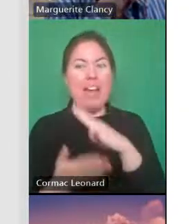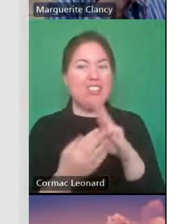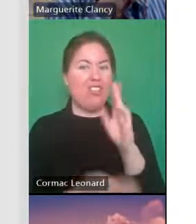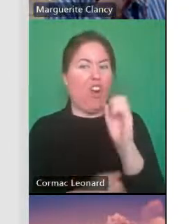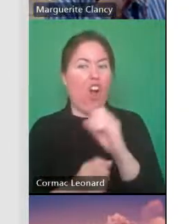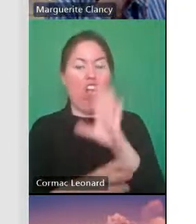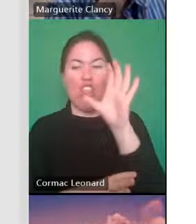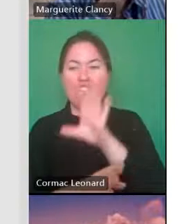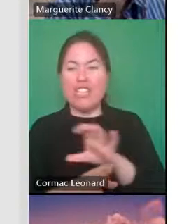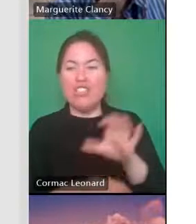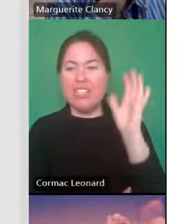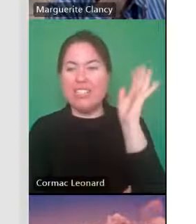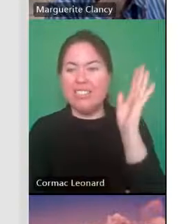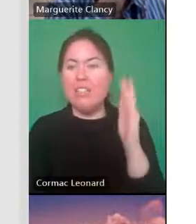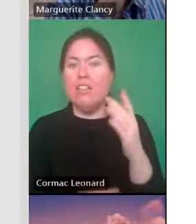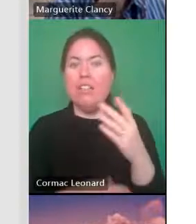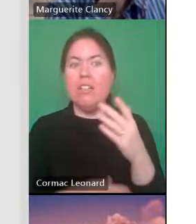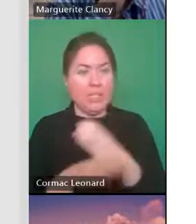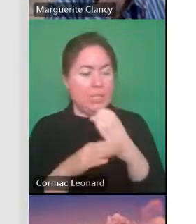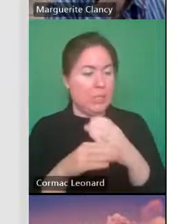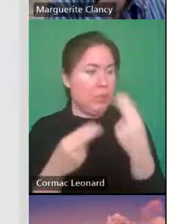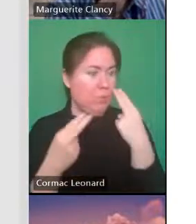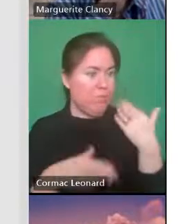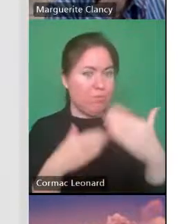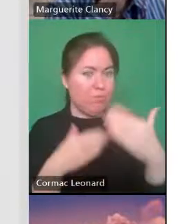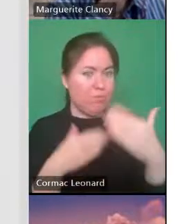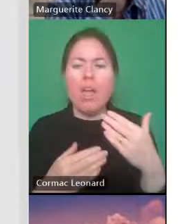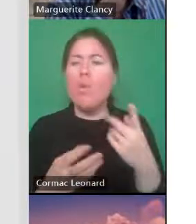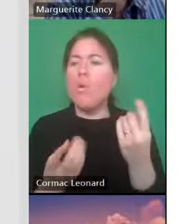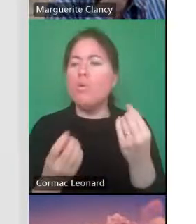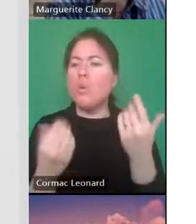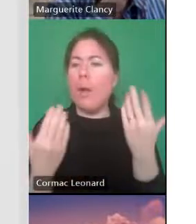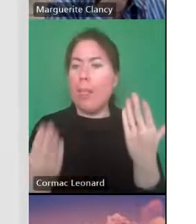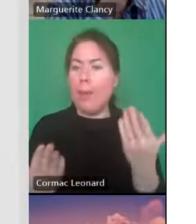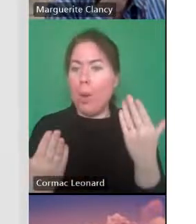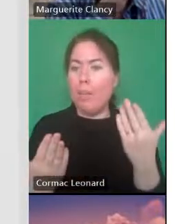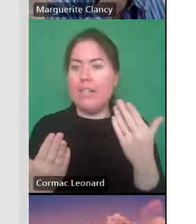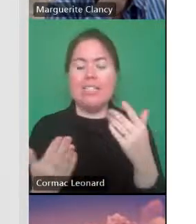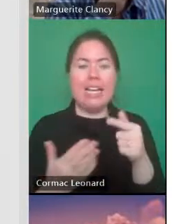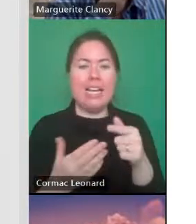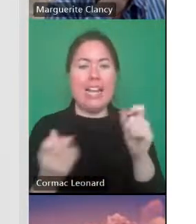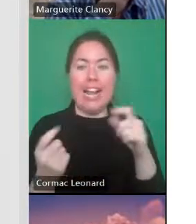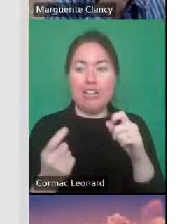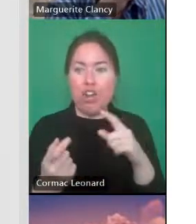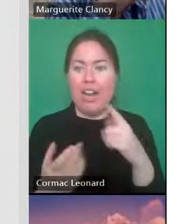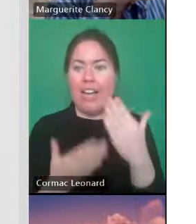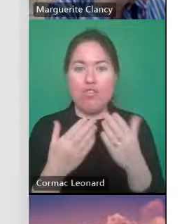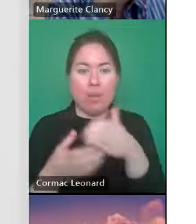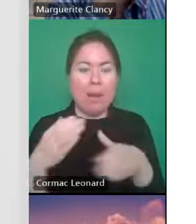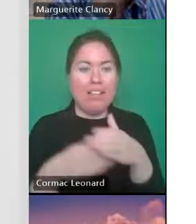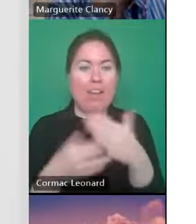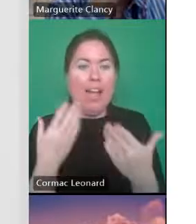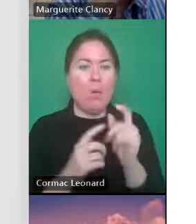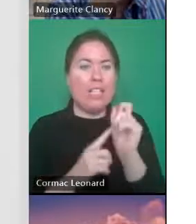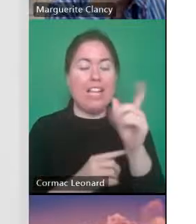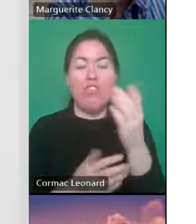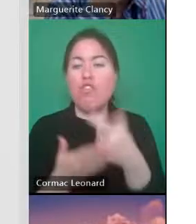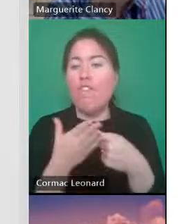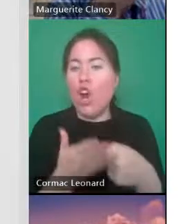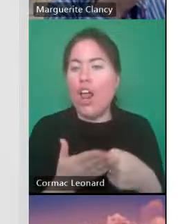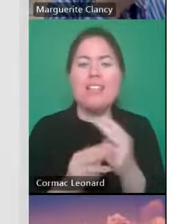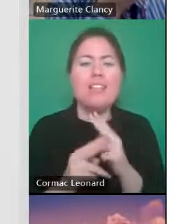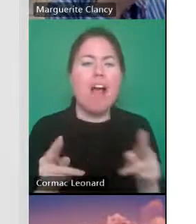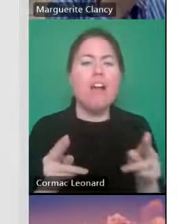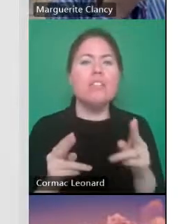today. What we're putting in place now is an electronic way of sending in referrals. So it isn't replacing